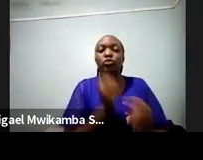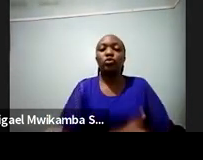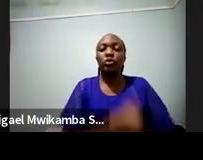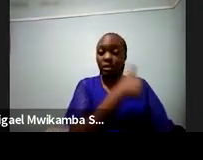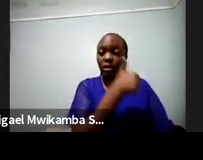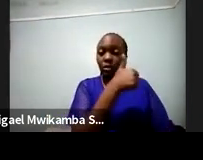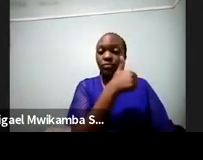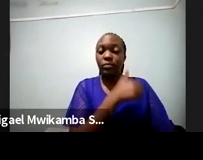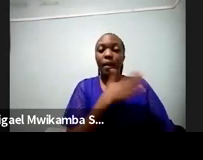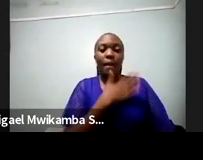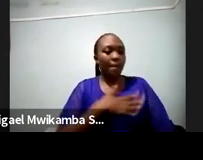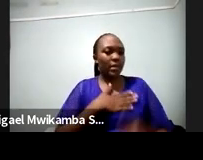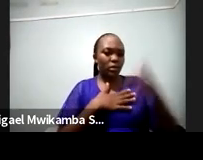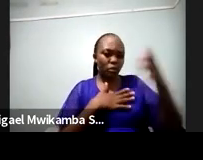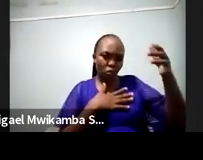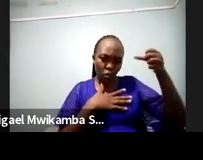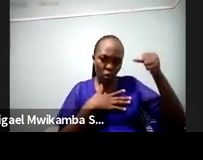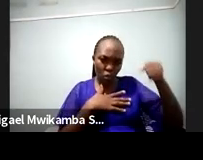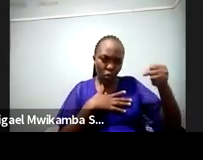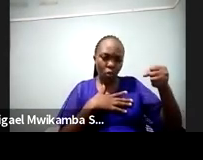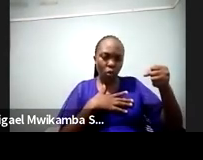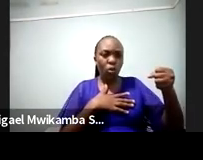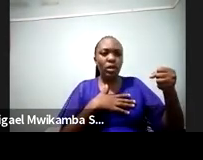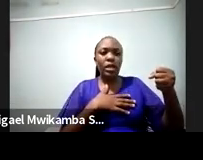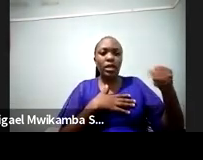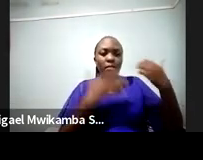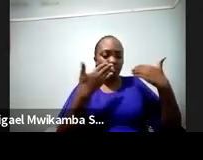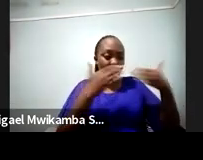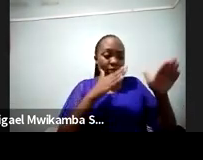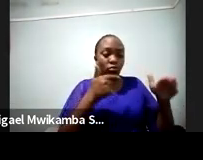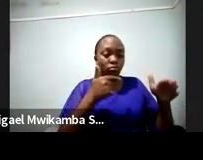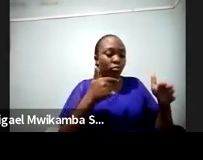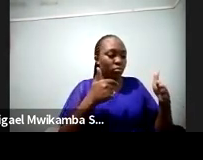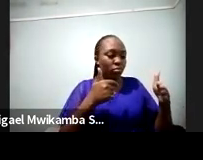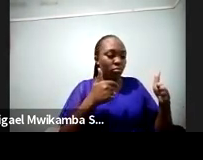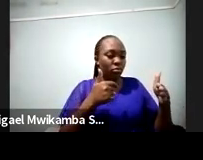happy. So Betty, I have your question in mind. Let's proceed.